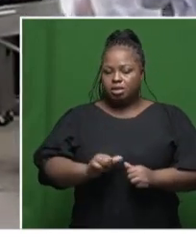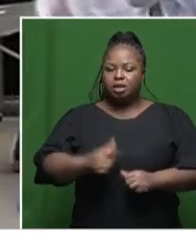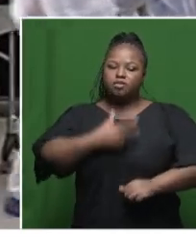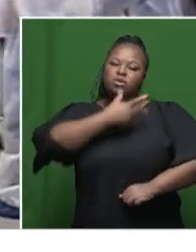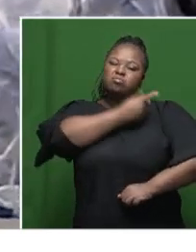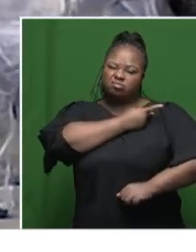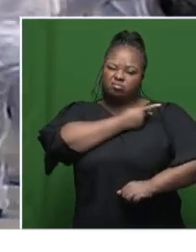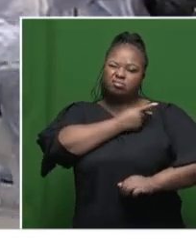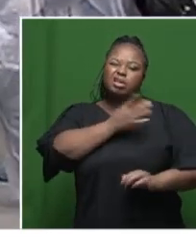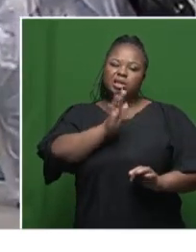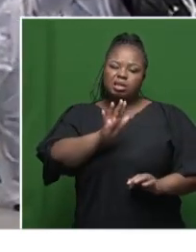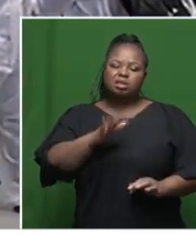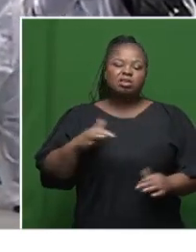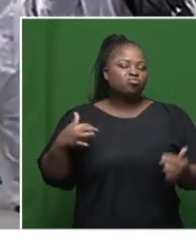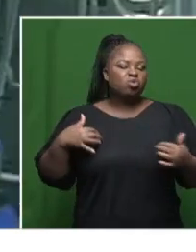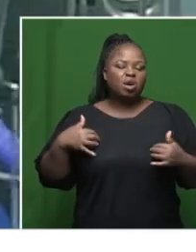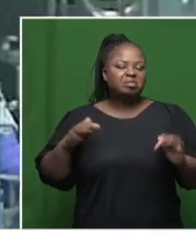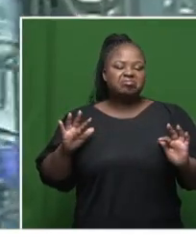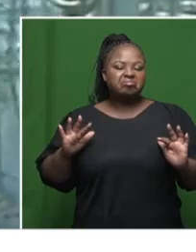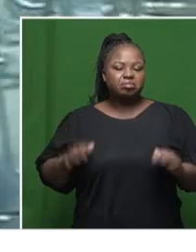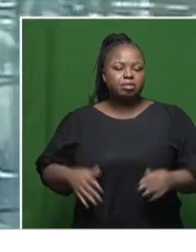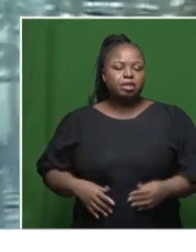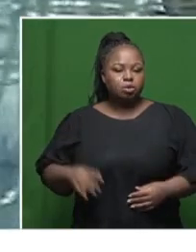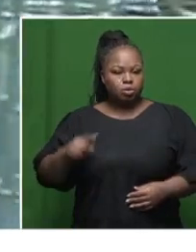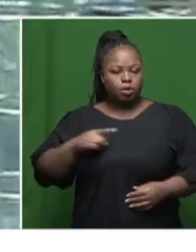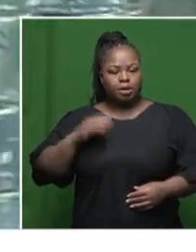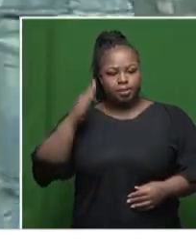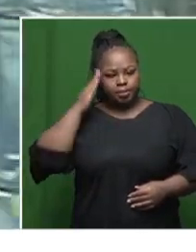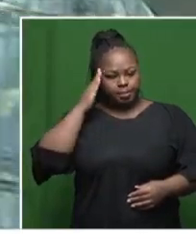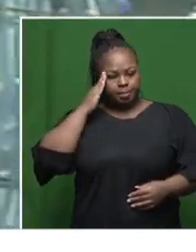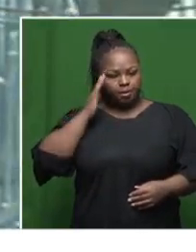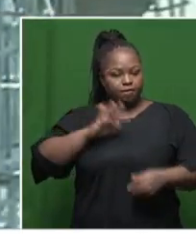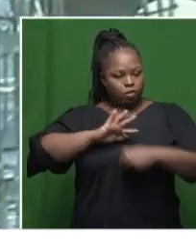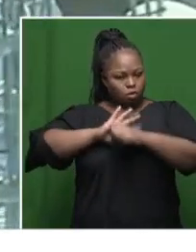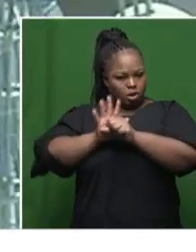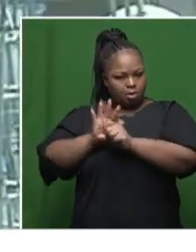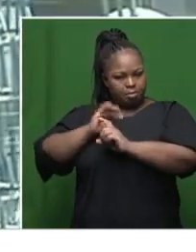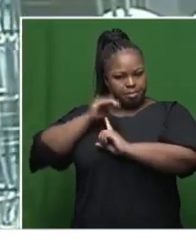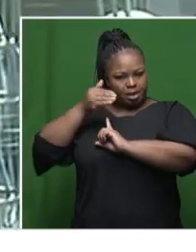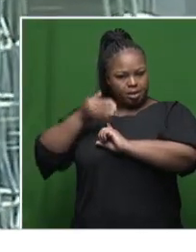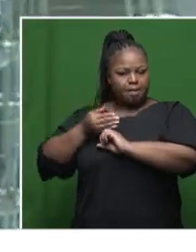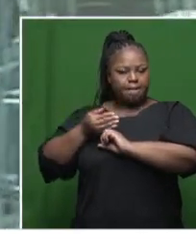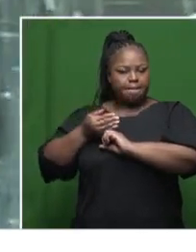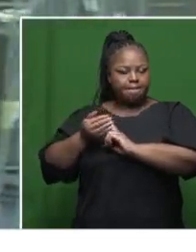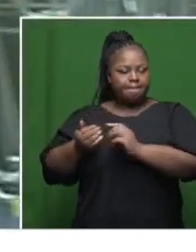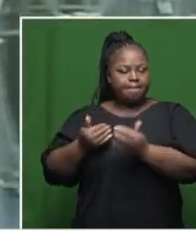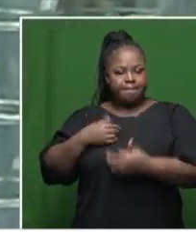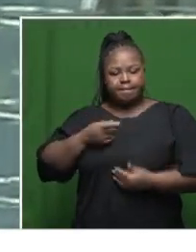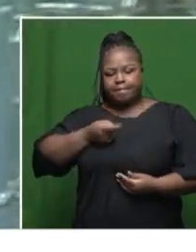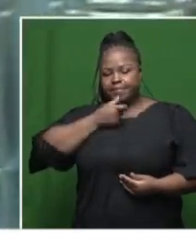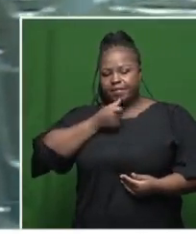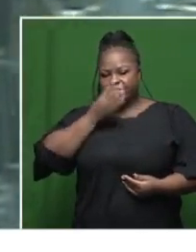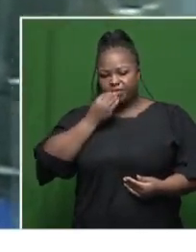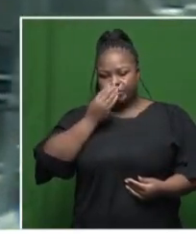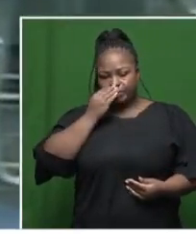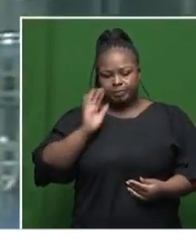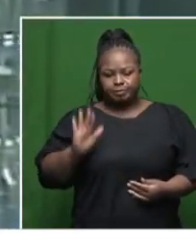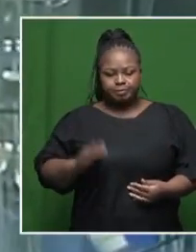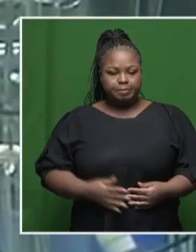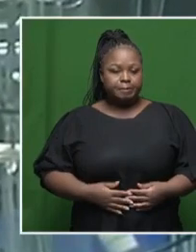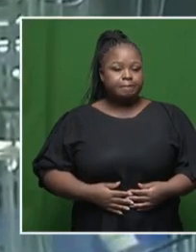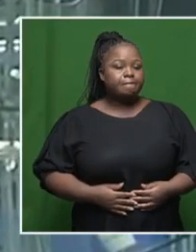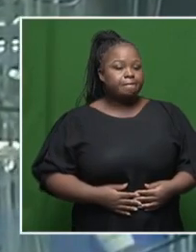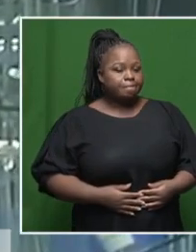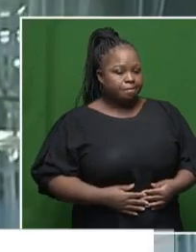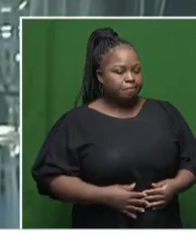you have got less to worry about. At least you know that in terms of COVID, you are protected, then you can deal with the issue of flu. All right. So